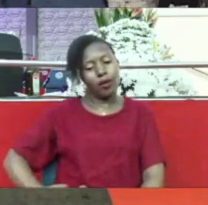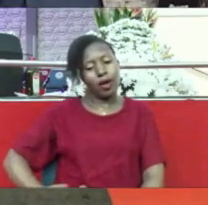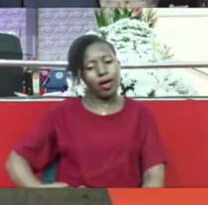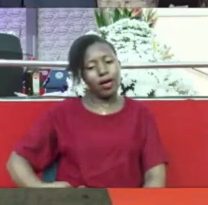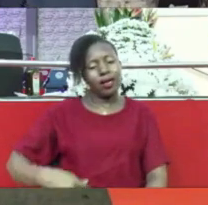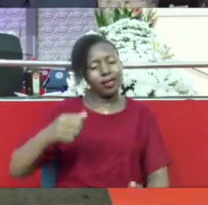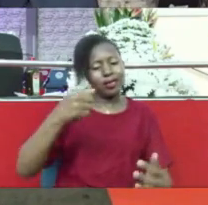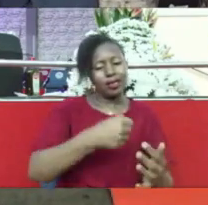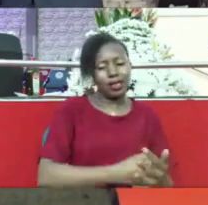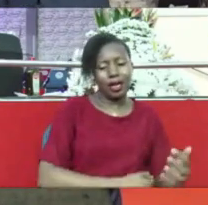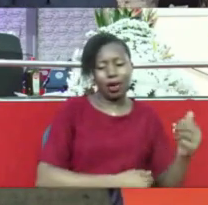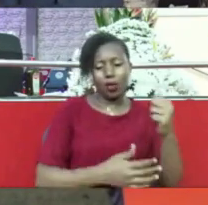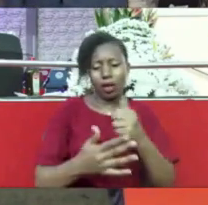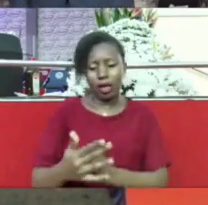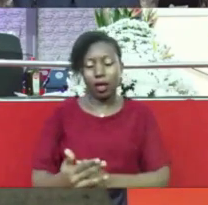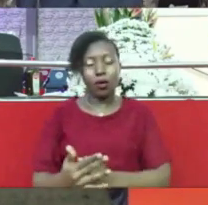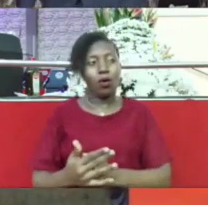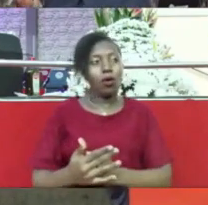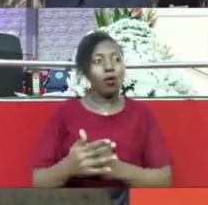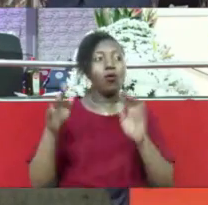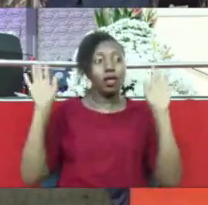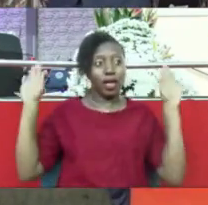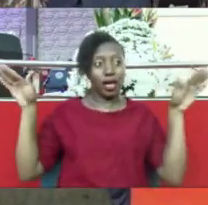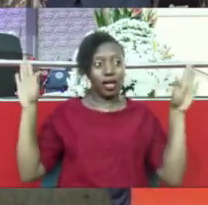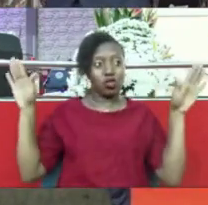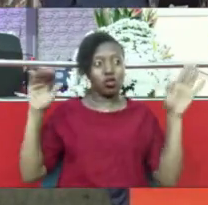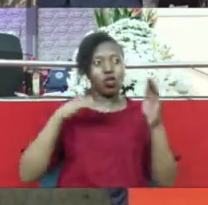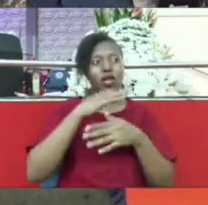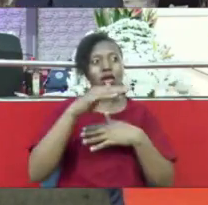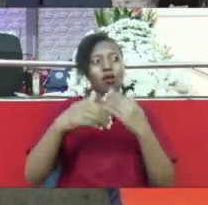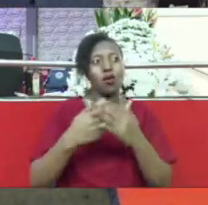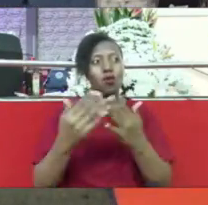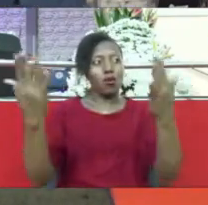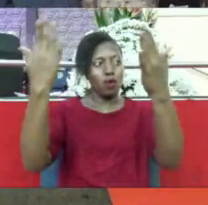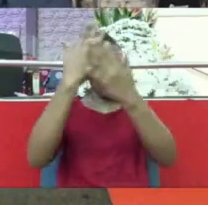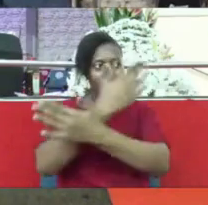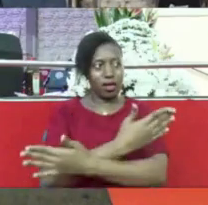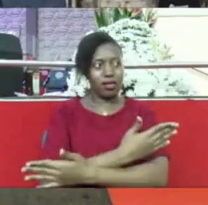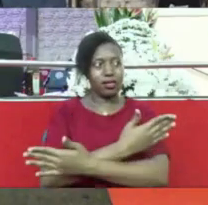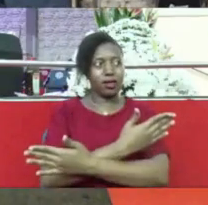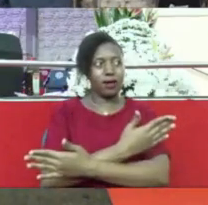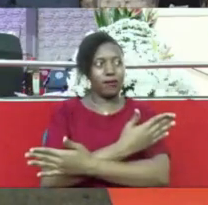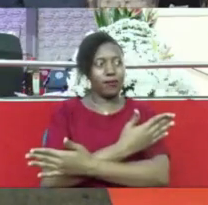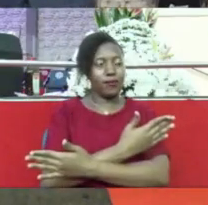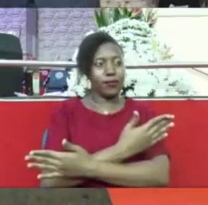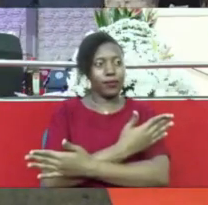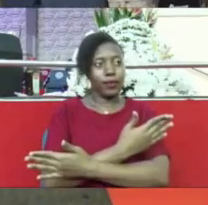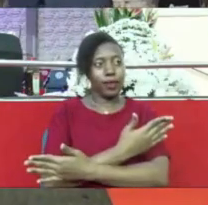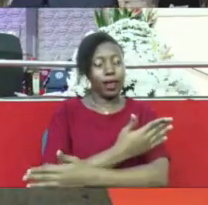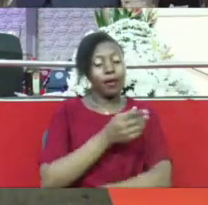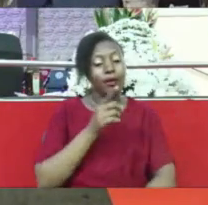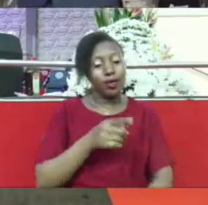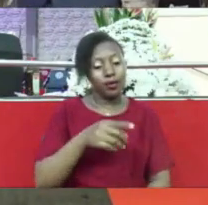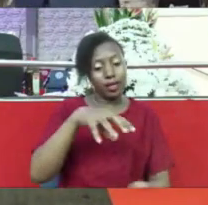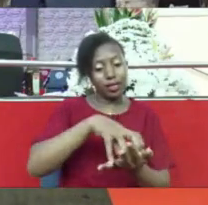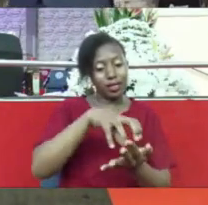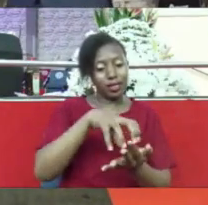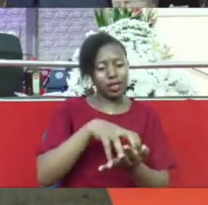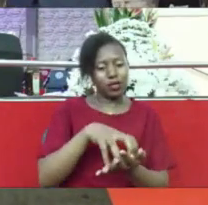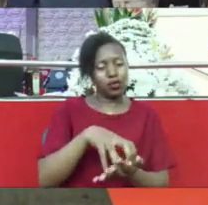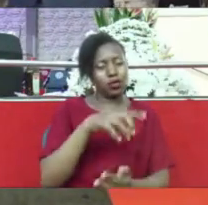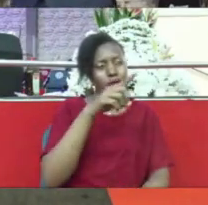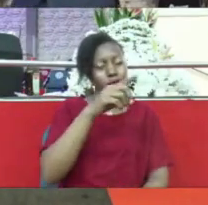the angel throughout the night. Tunapata Yakobo anang'ana na malaika usiku kucha. This is a situation. Can you